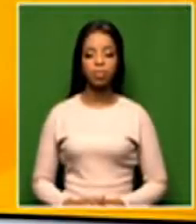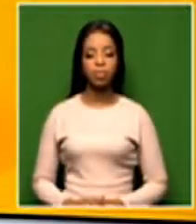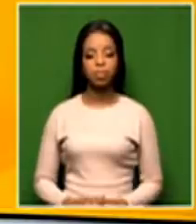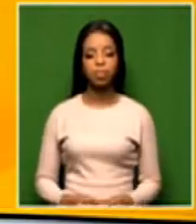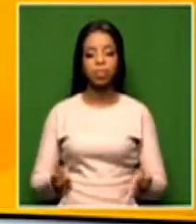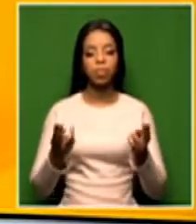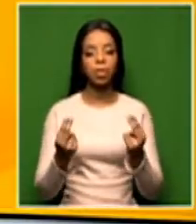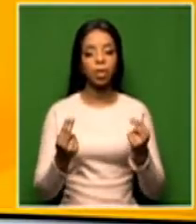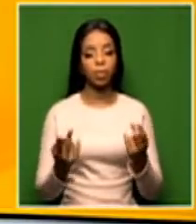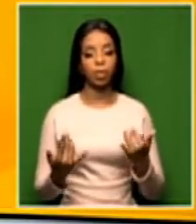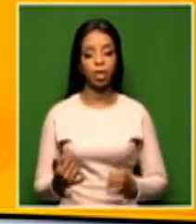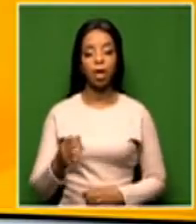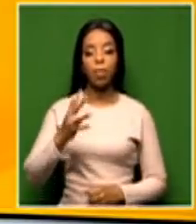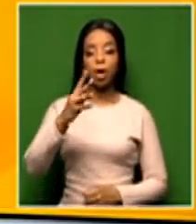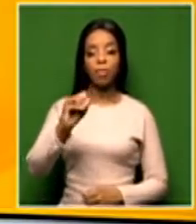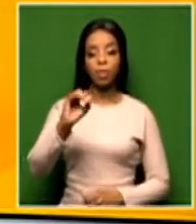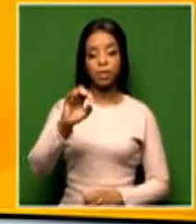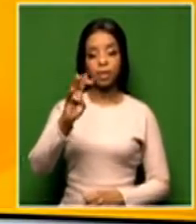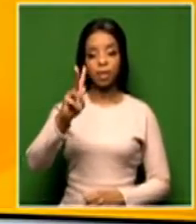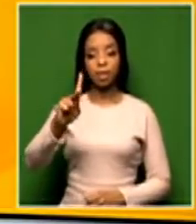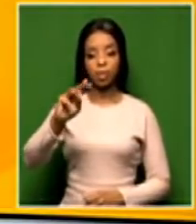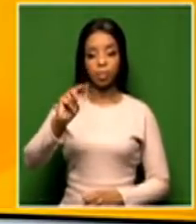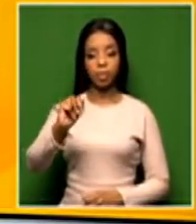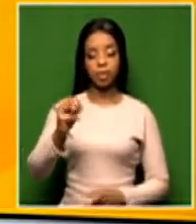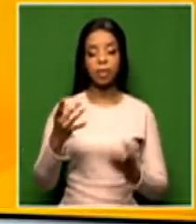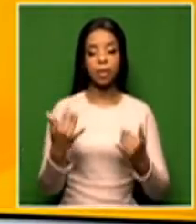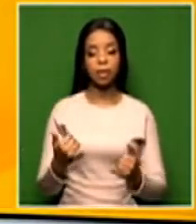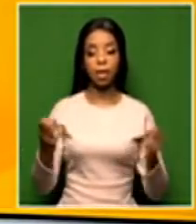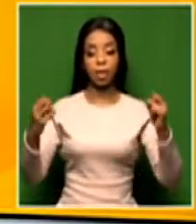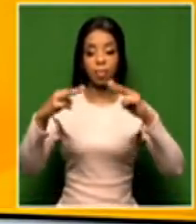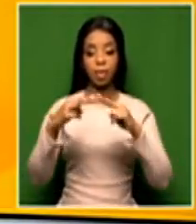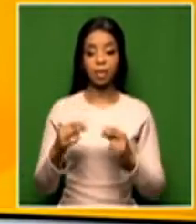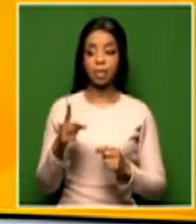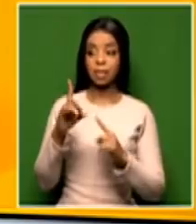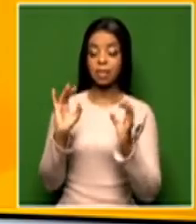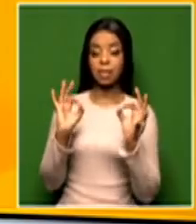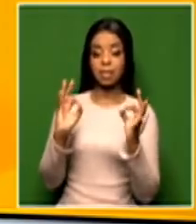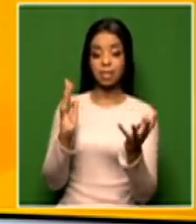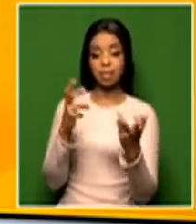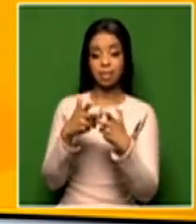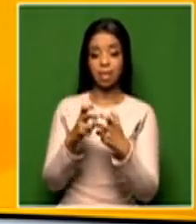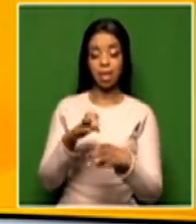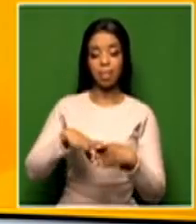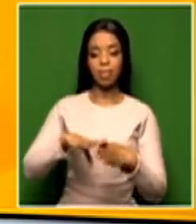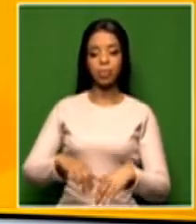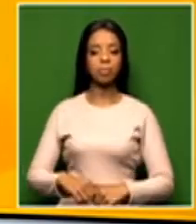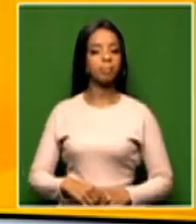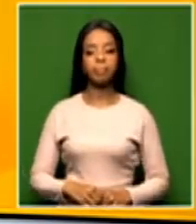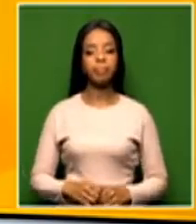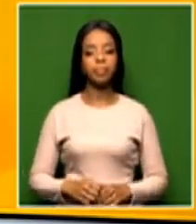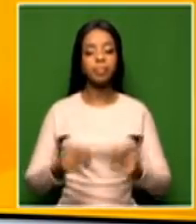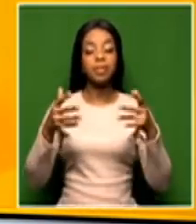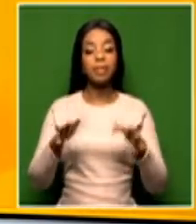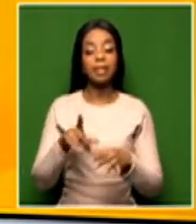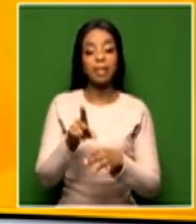The new 40-kilometre Beitbridge border fence is not fit for purpose, and the 40 million rand spent on the project has been categorized